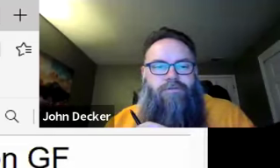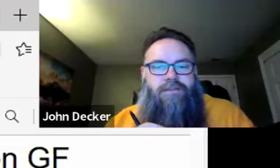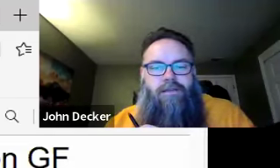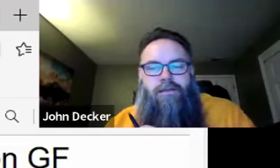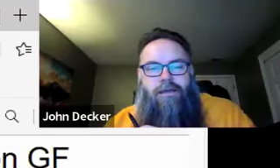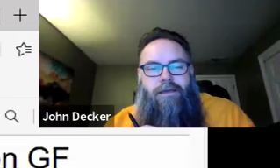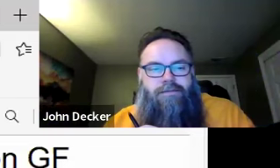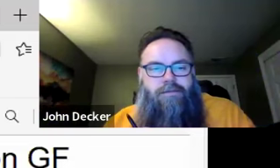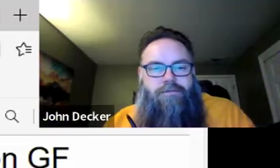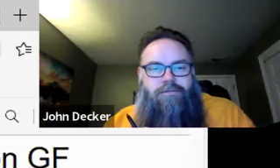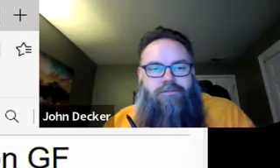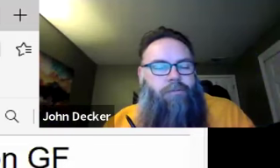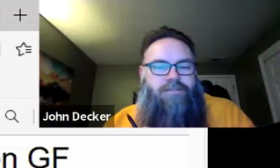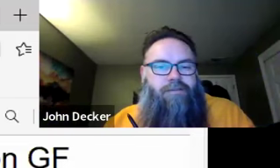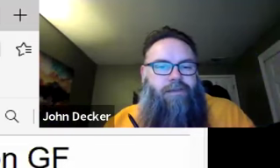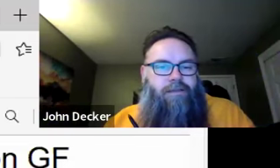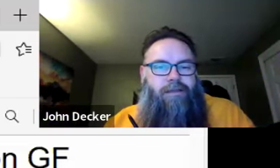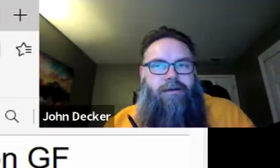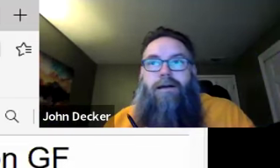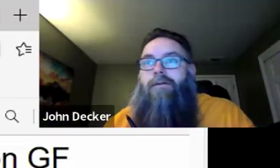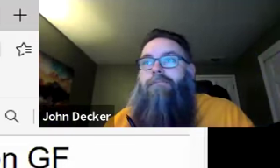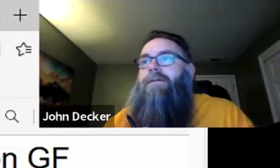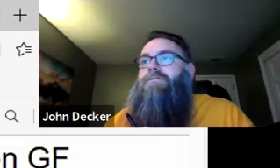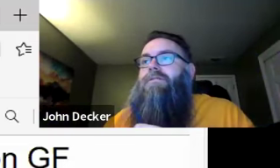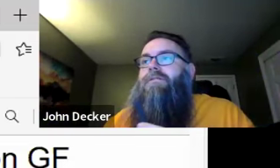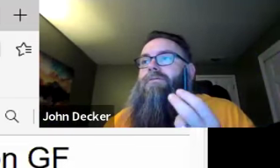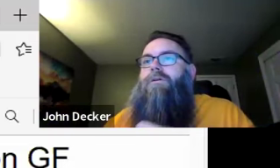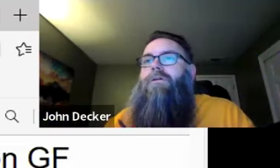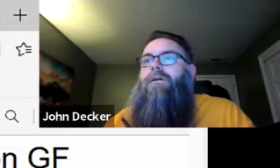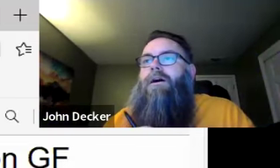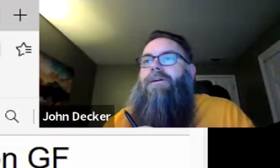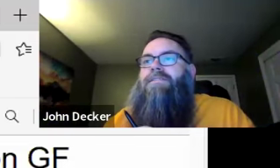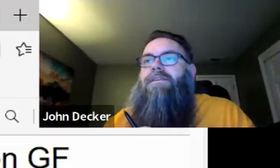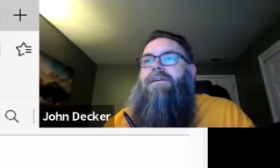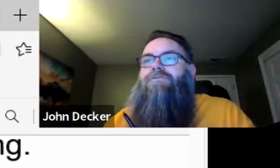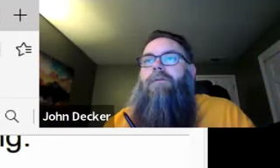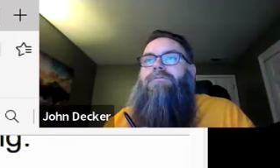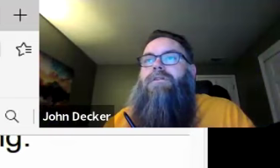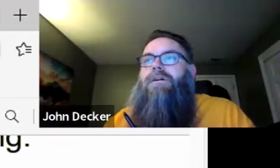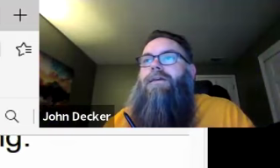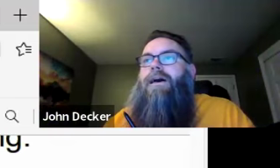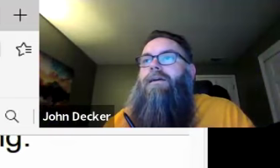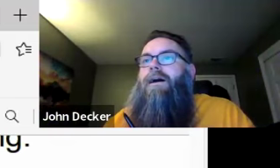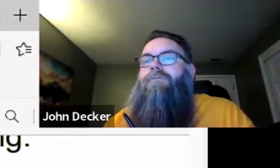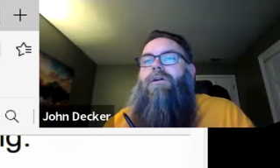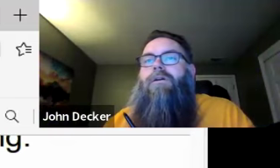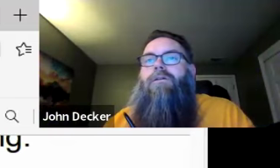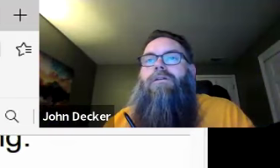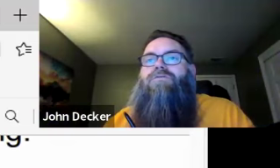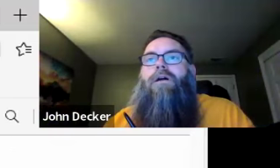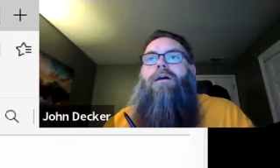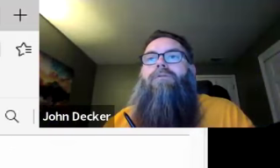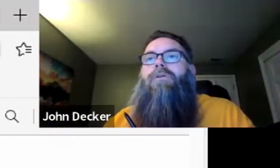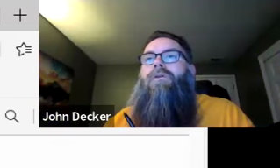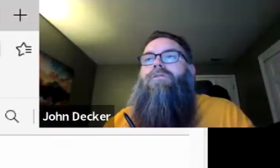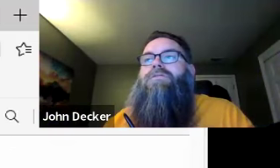safety waivers is dropped significantly. And so I see that they've dropped that out of there